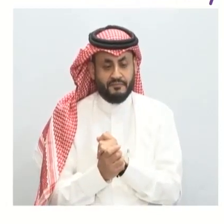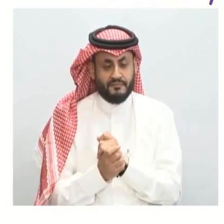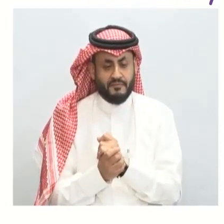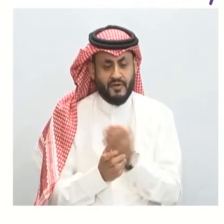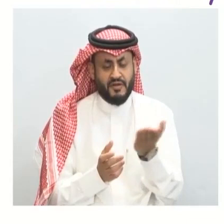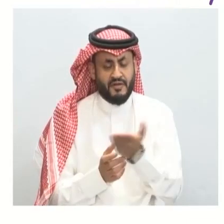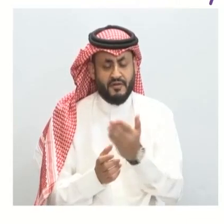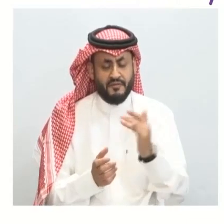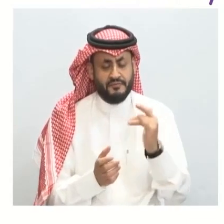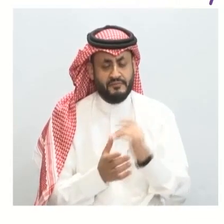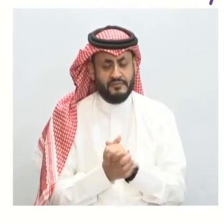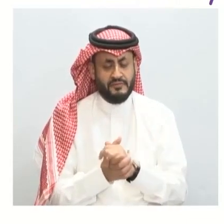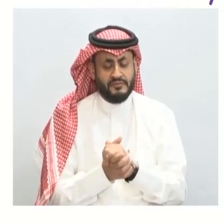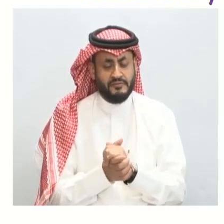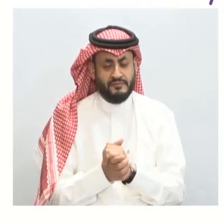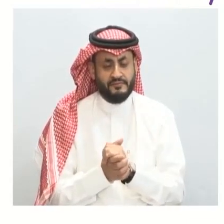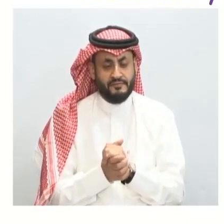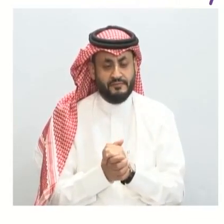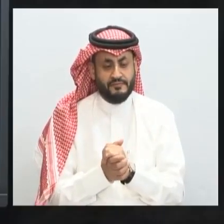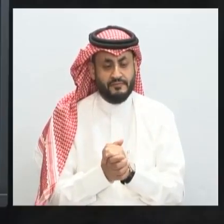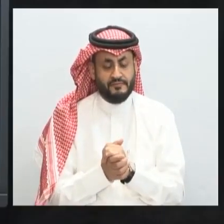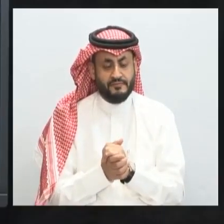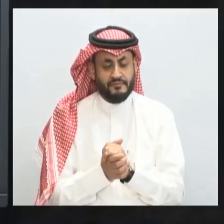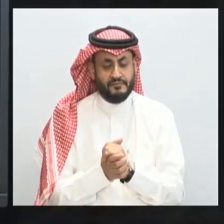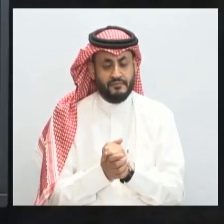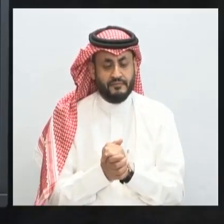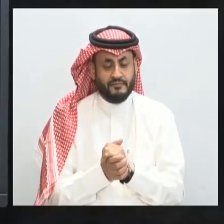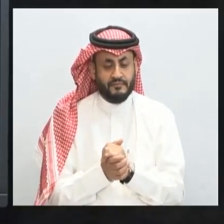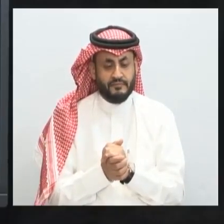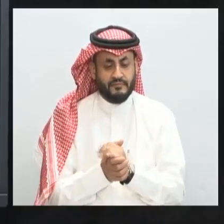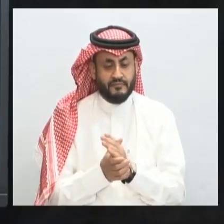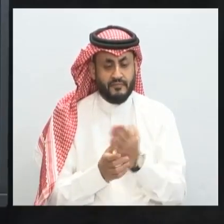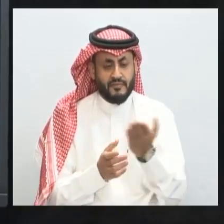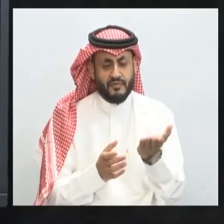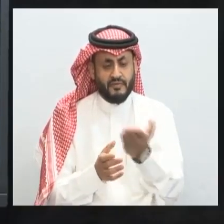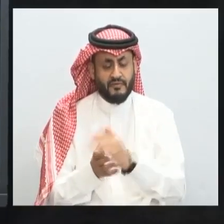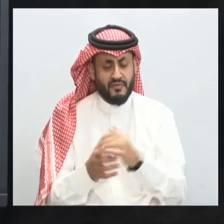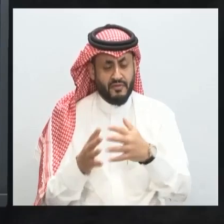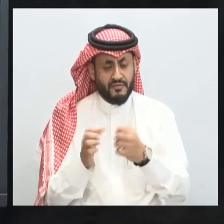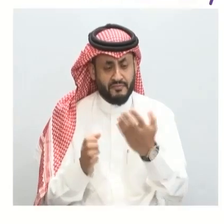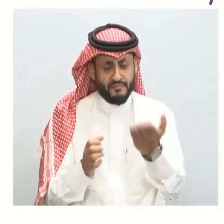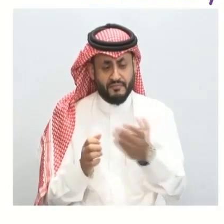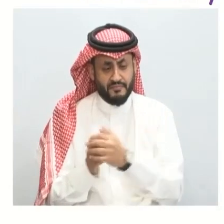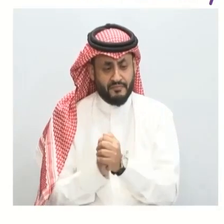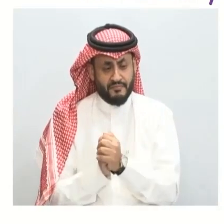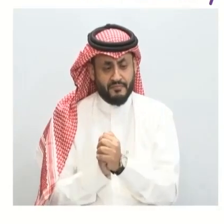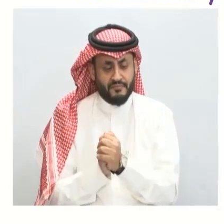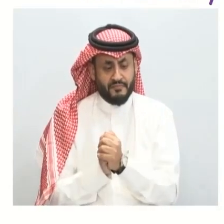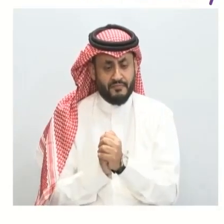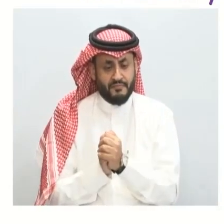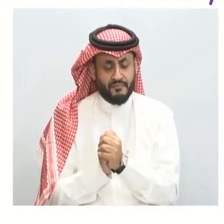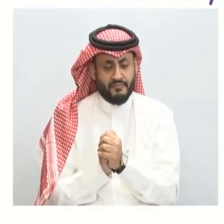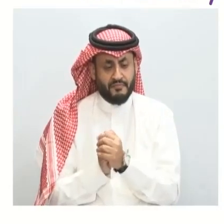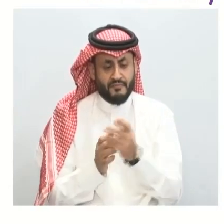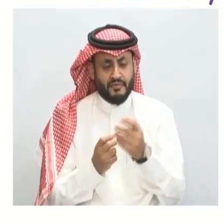been monitored for signals. Now we do have the word monitored. If you recall that monitored and also the